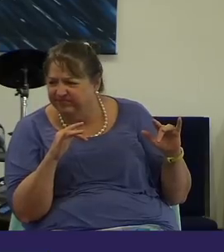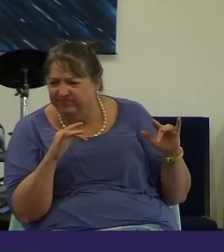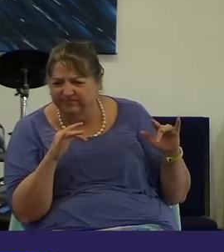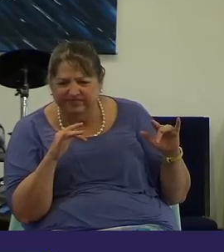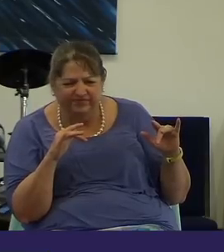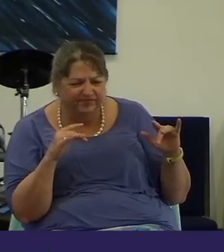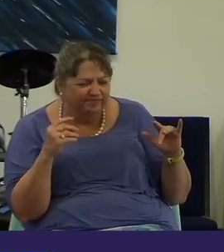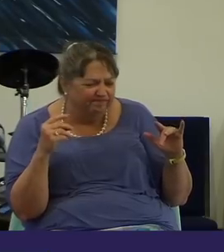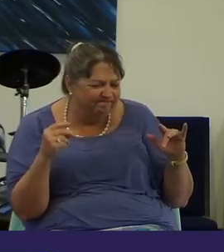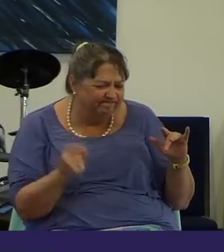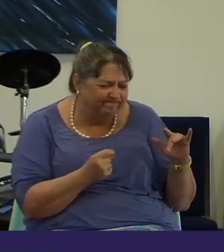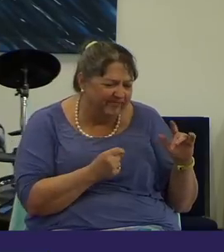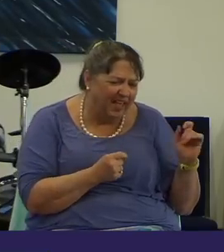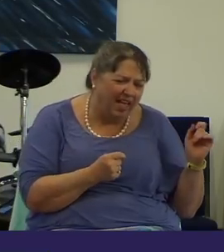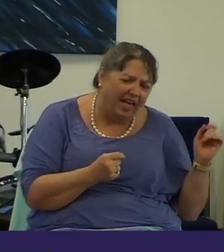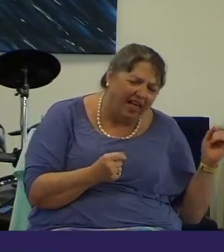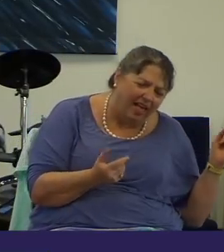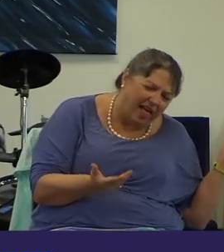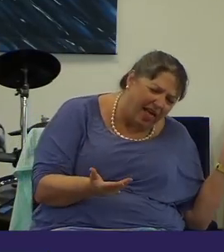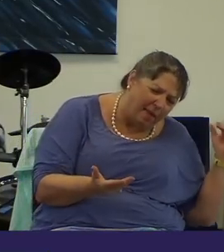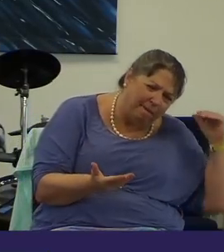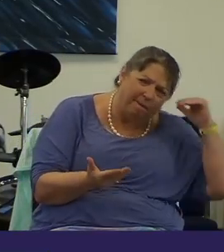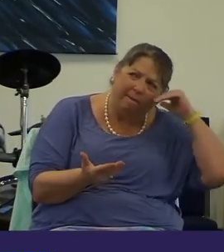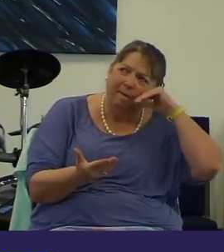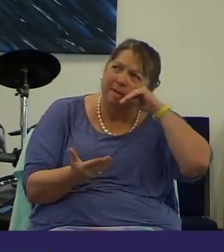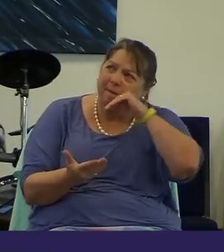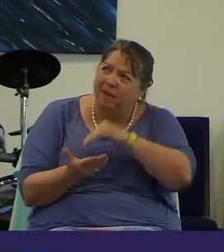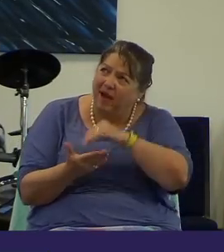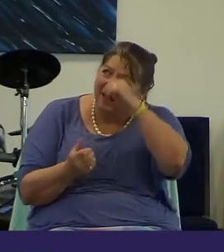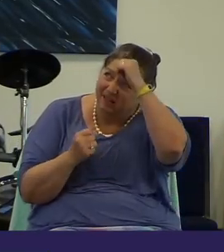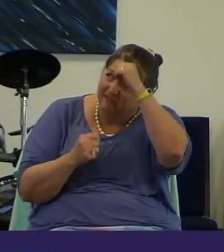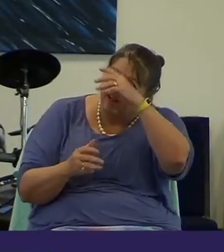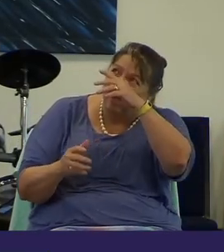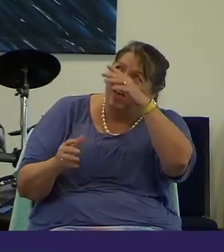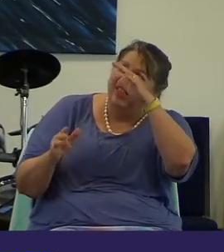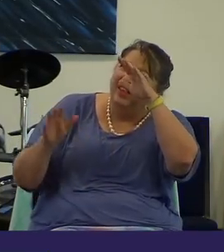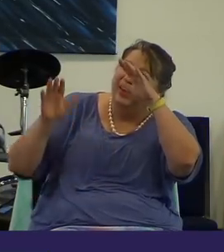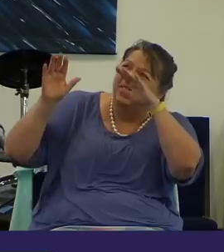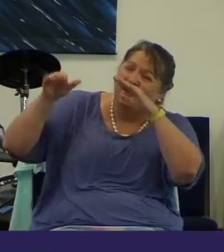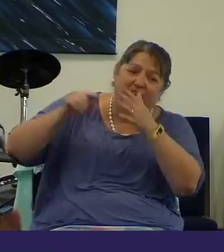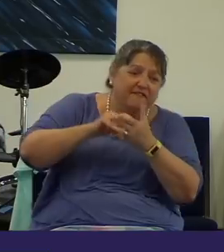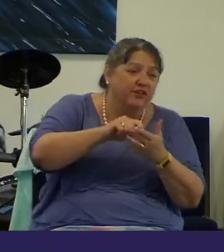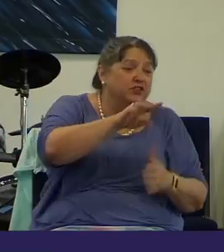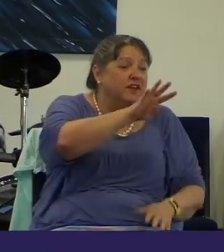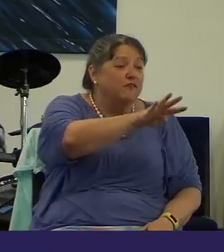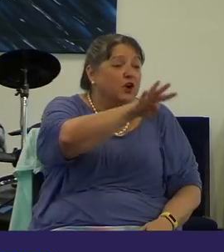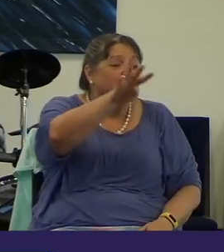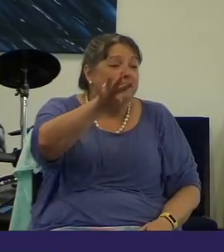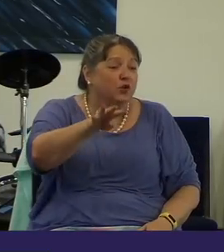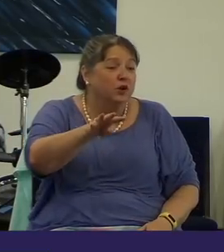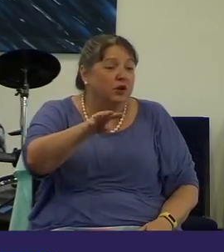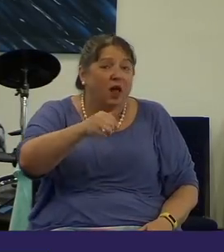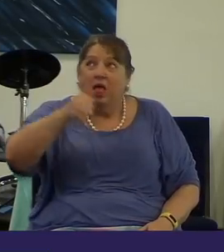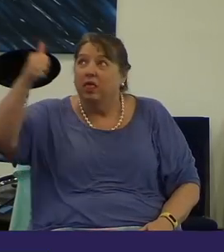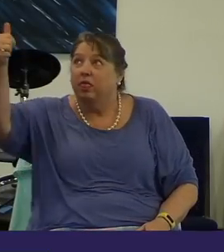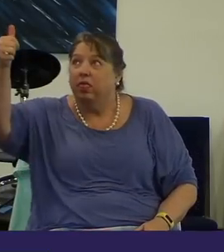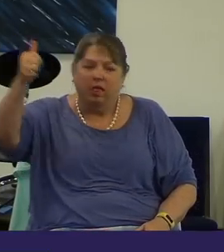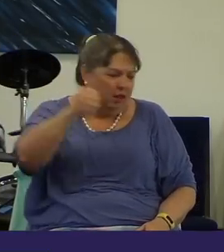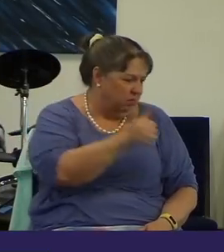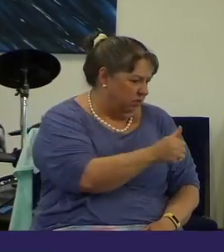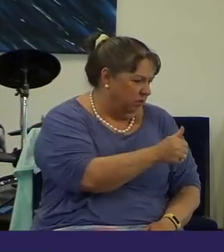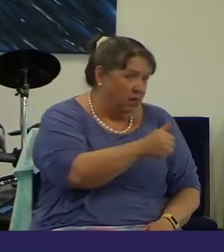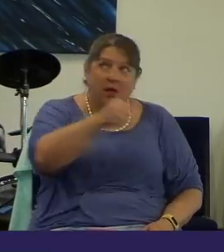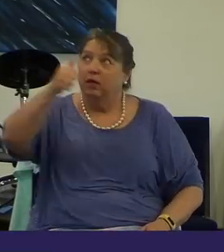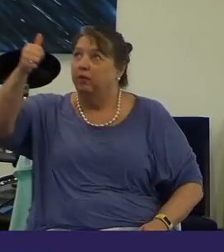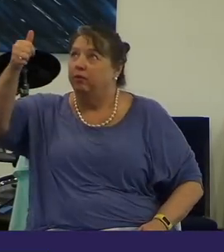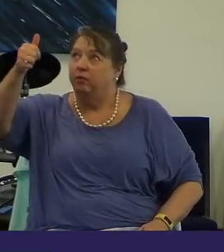Jesus again goes back to the Father. In verse 44, he goes right back to the Father. See, he's going from the Father to the disciples, to